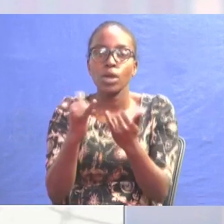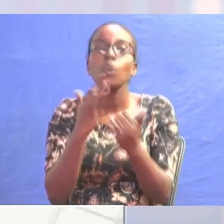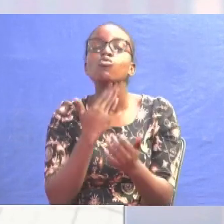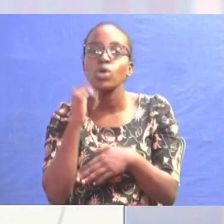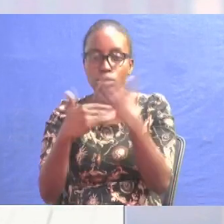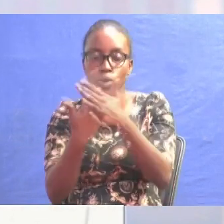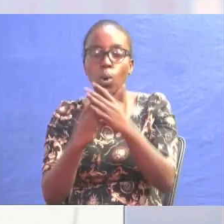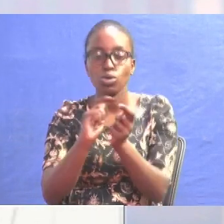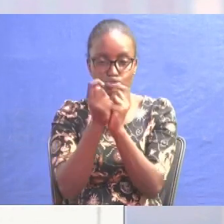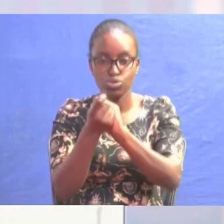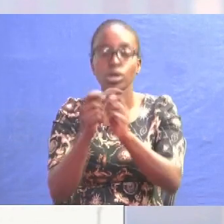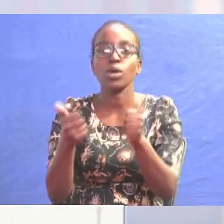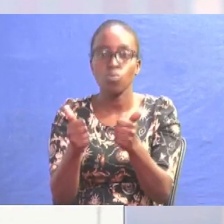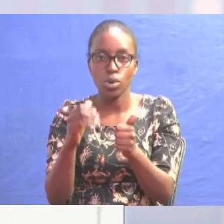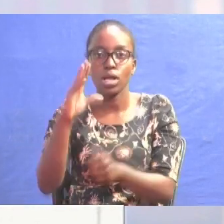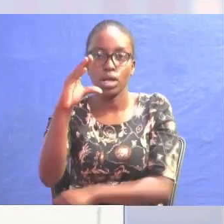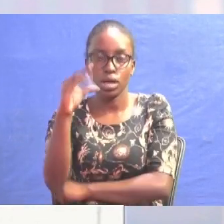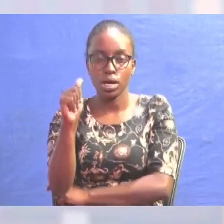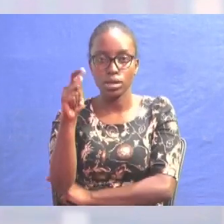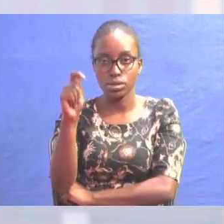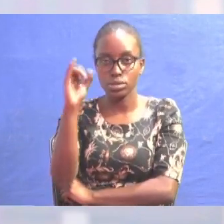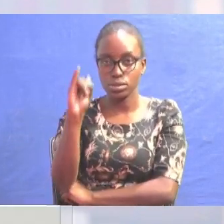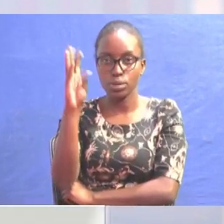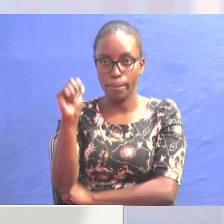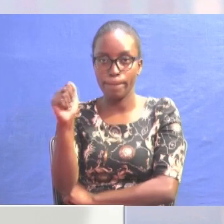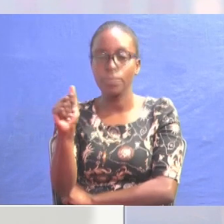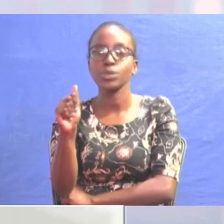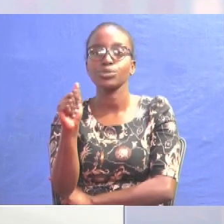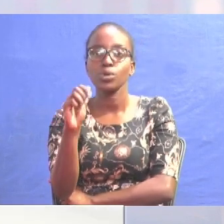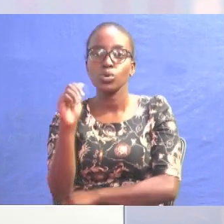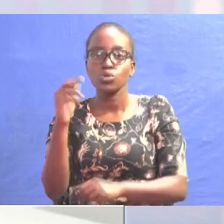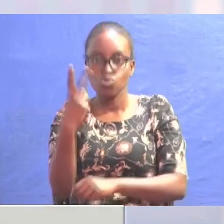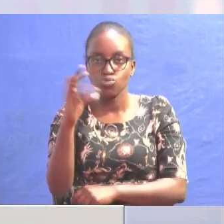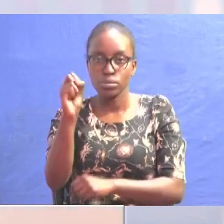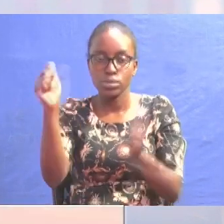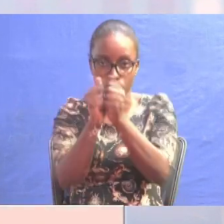now to the Katiba 2010. Well, today,